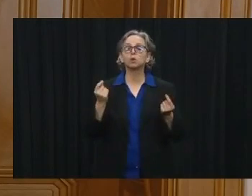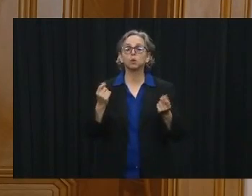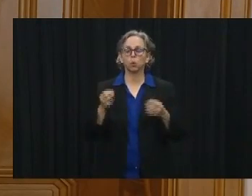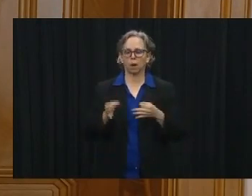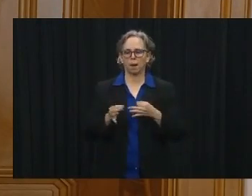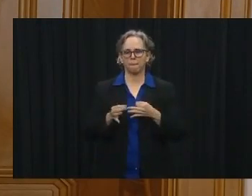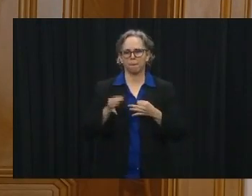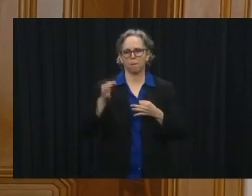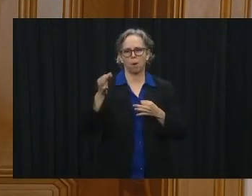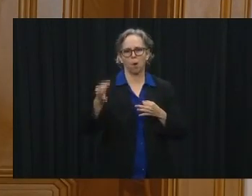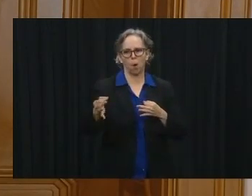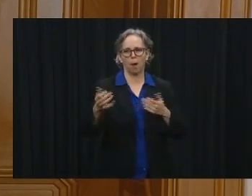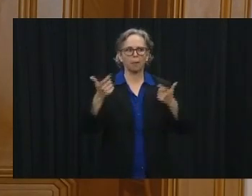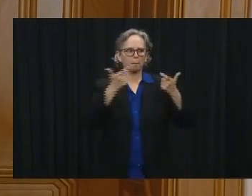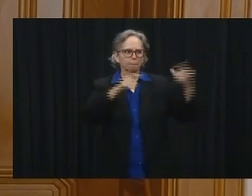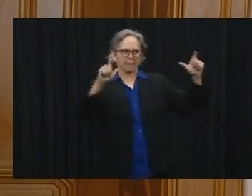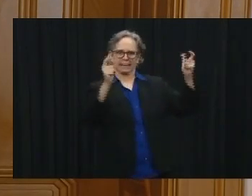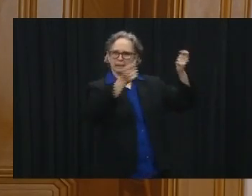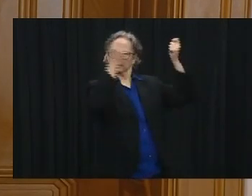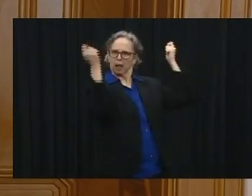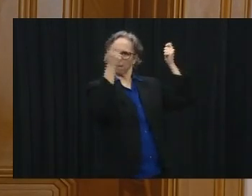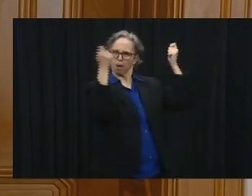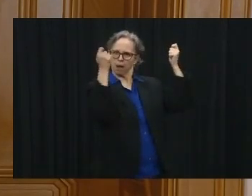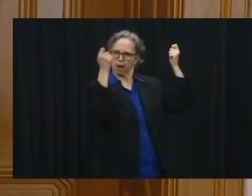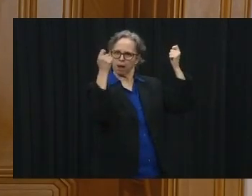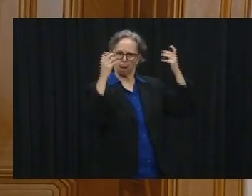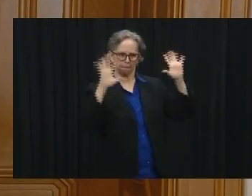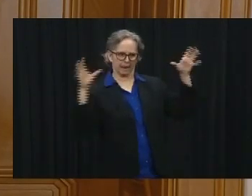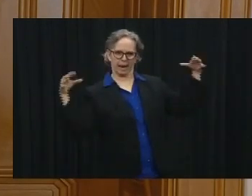ceremony. People are going ahead and getting married,